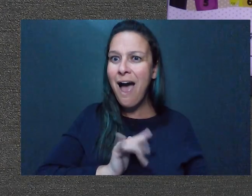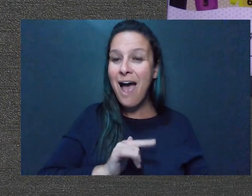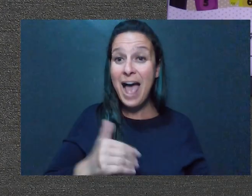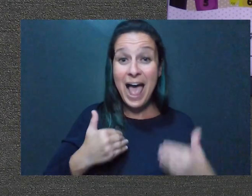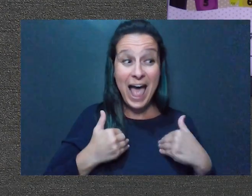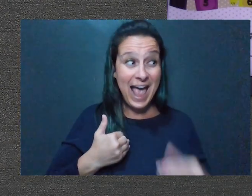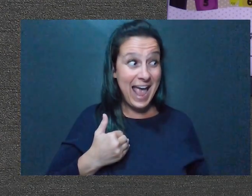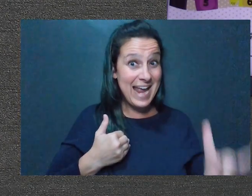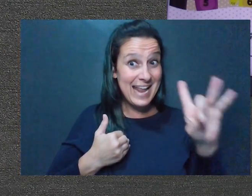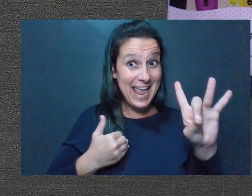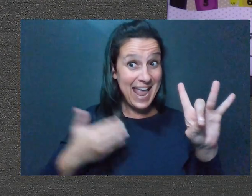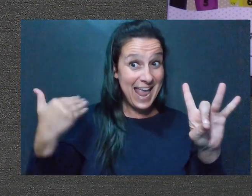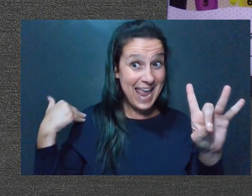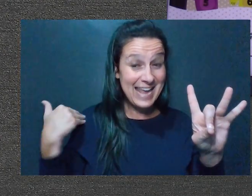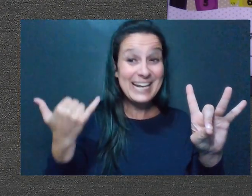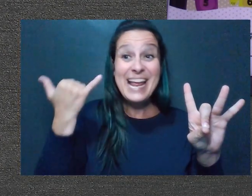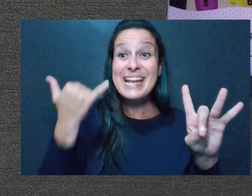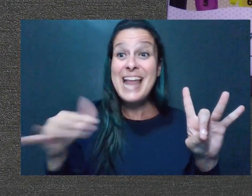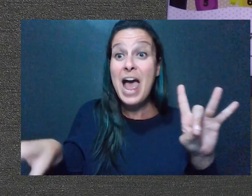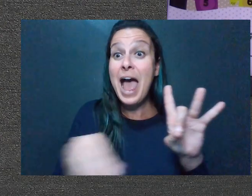8. Now I have